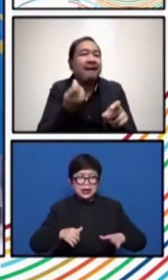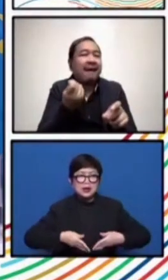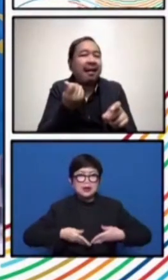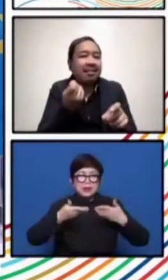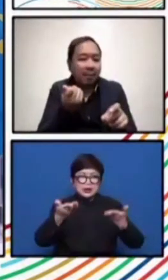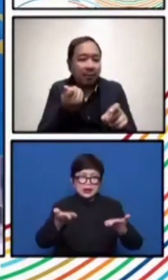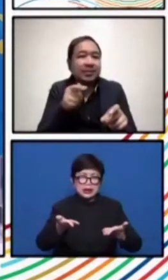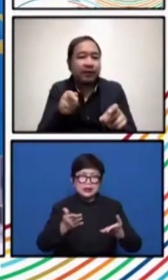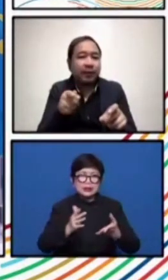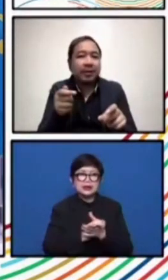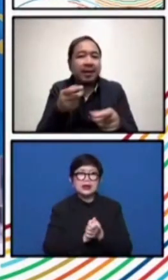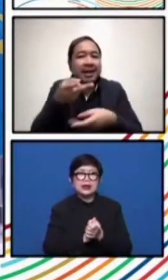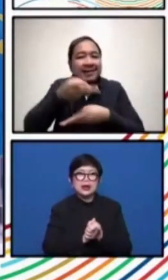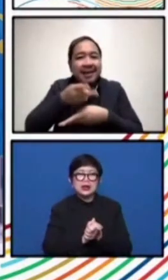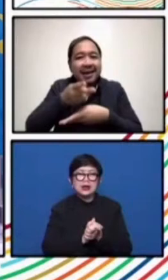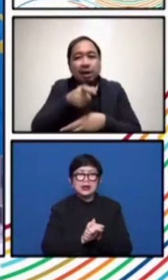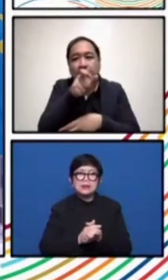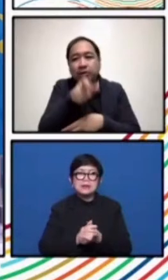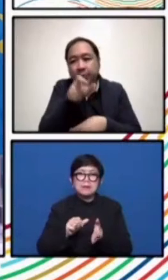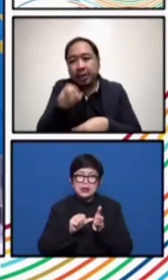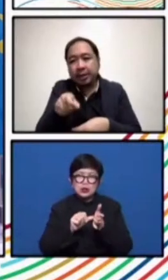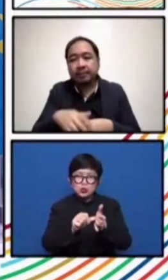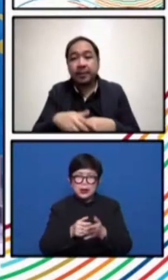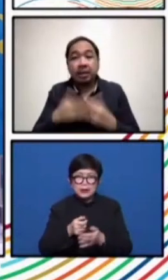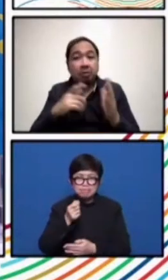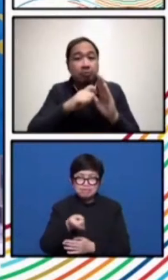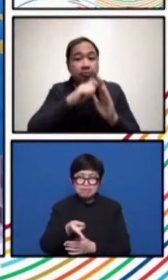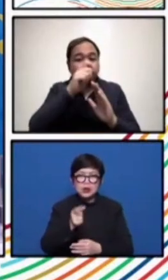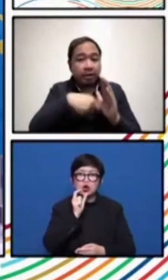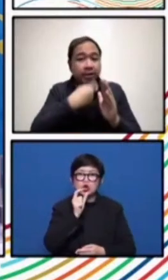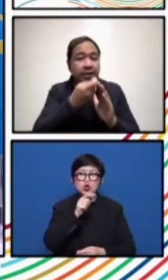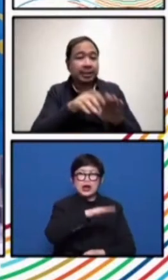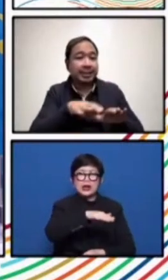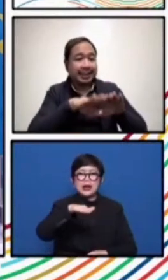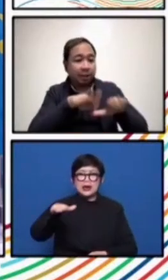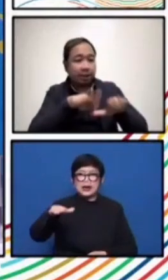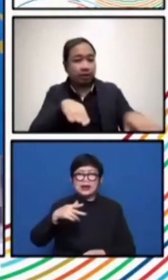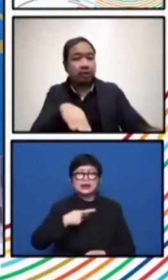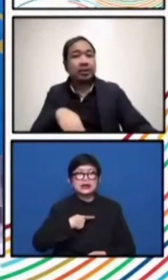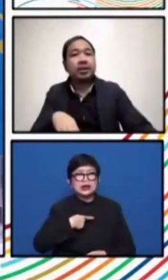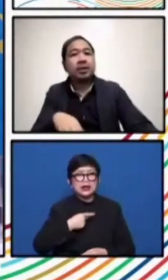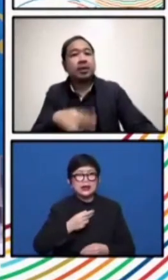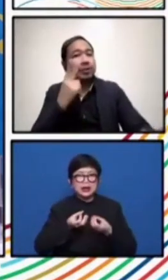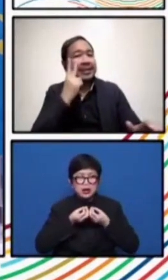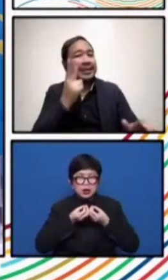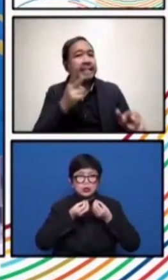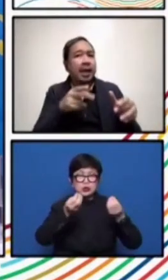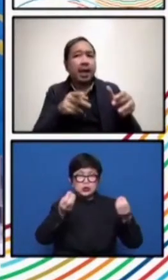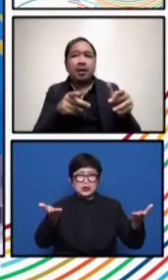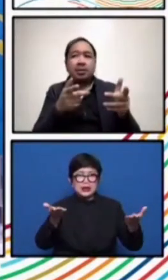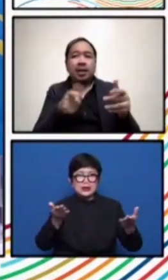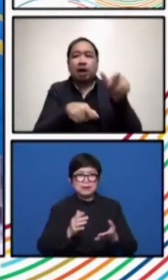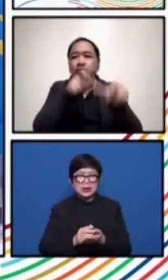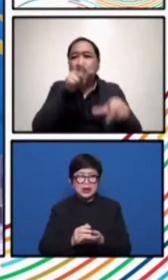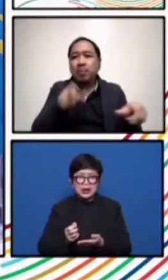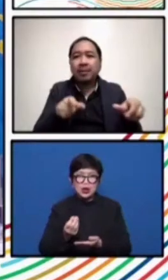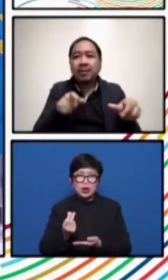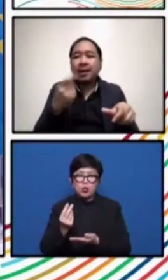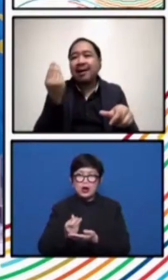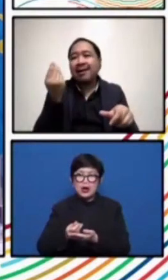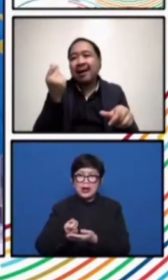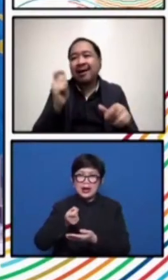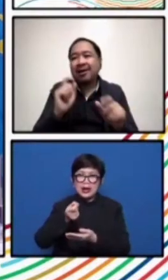of course um I just we just launch a humanitarian cash transfer for our